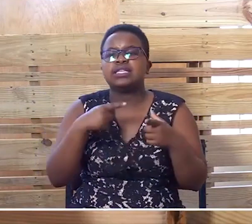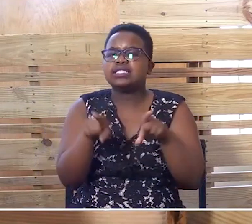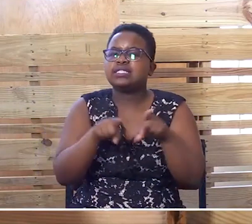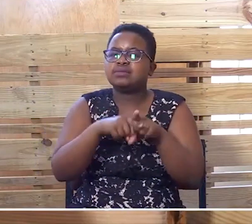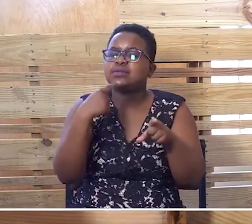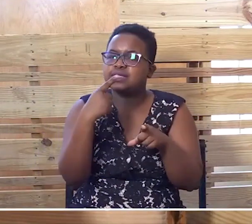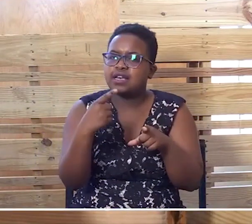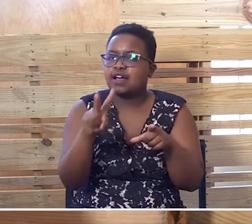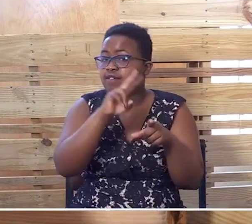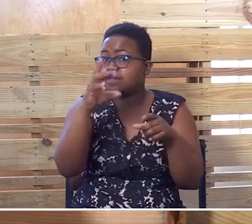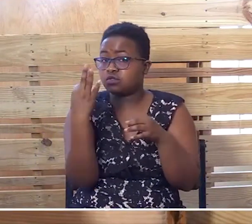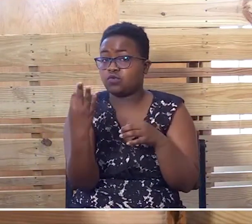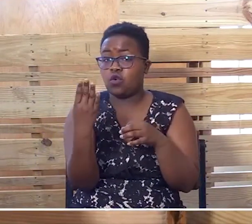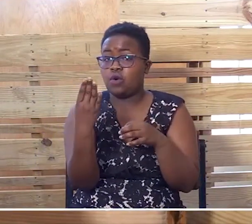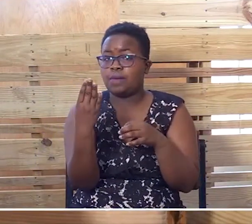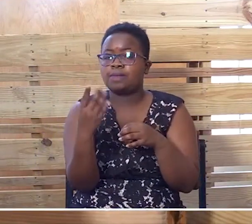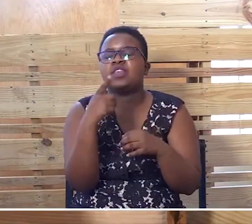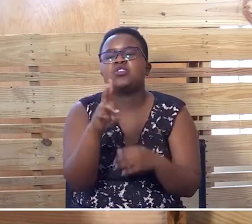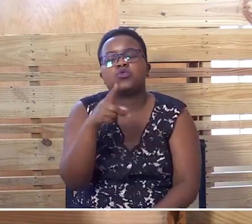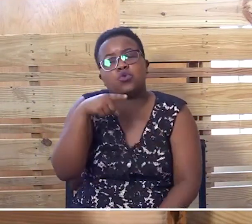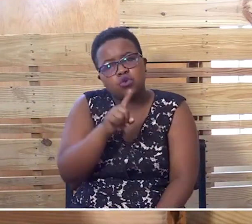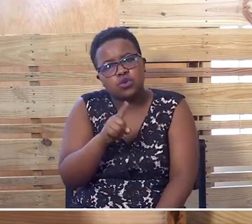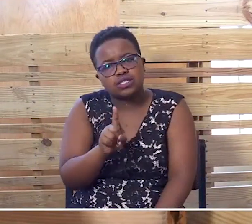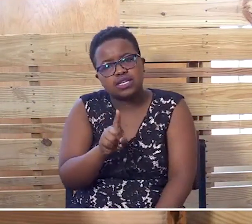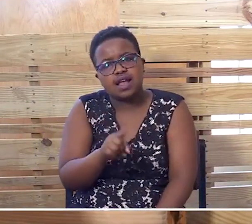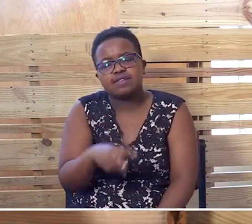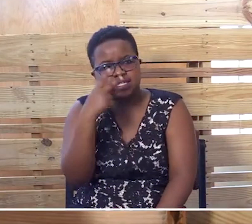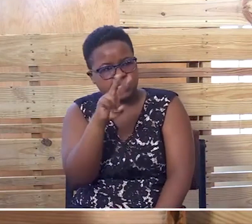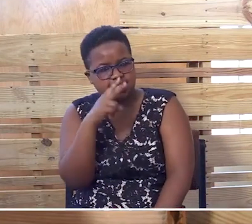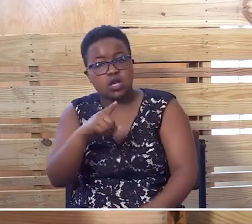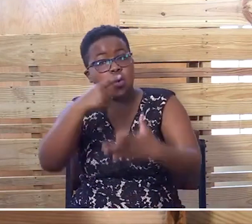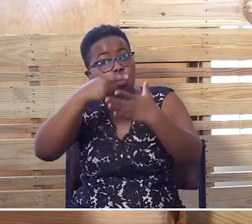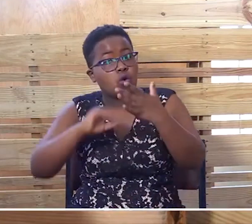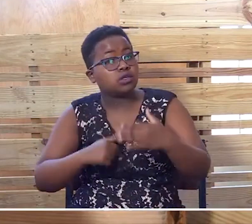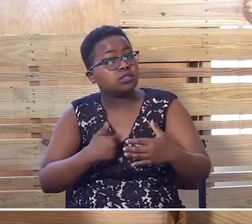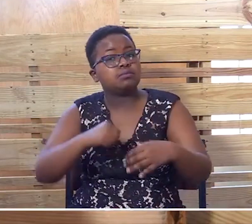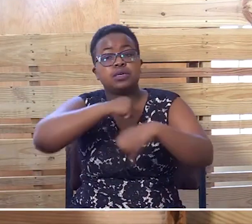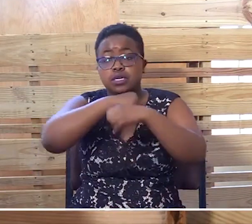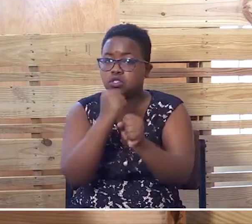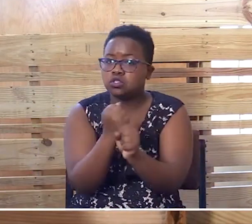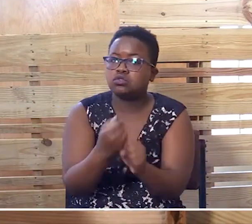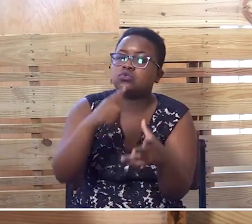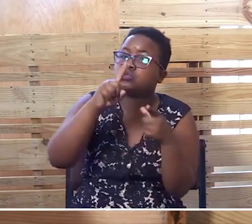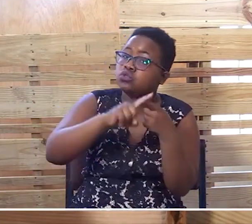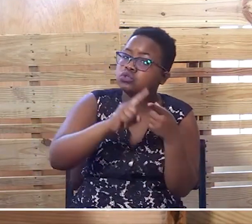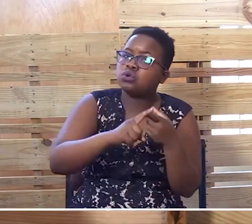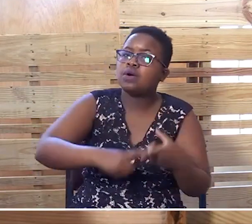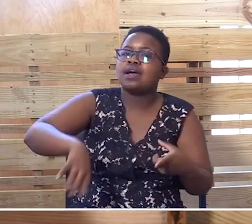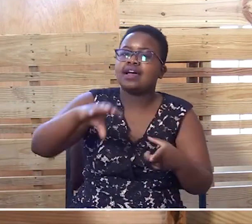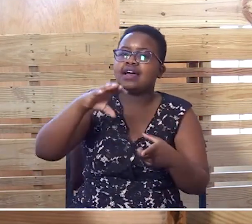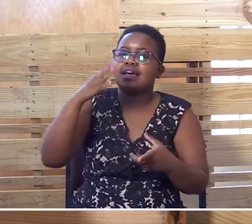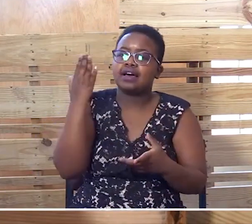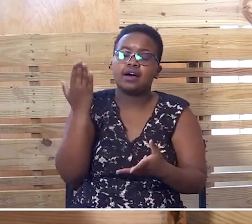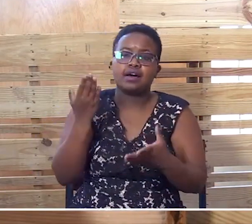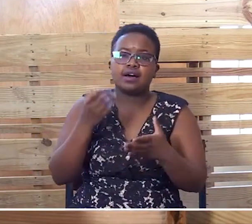Verse 4, you yourself have seen what I did to Egypt, and how I carried you on eagle's